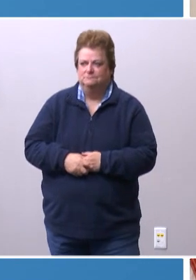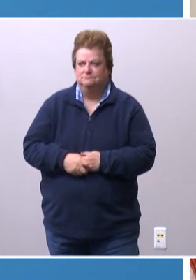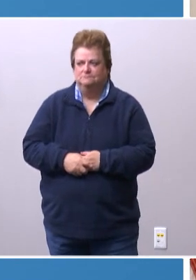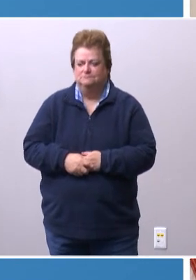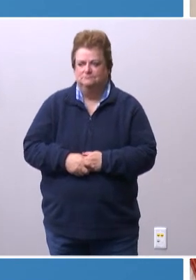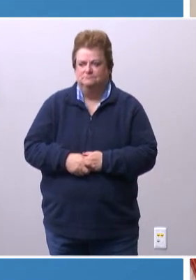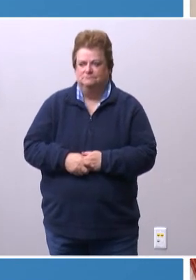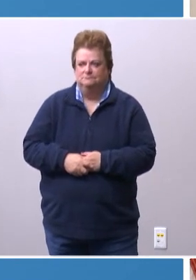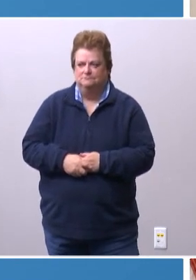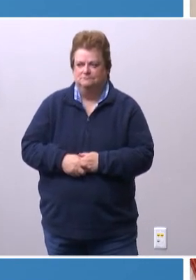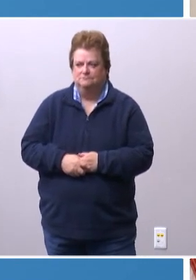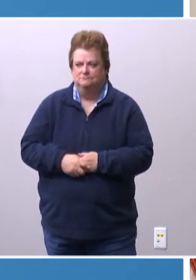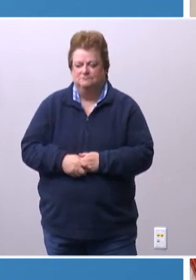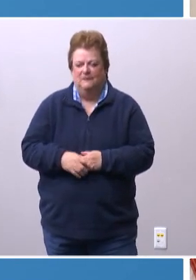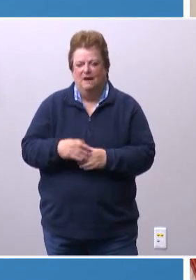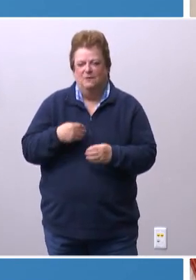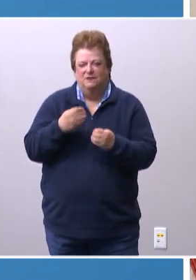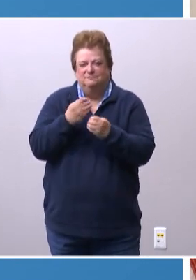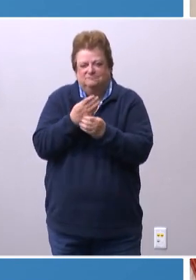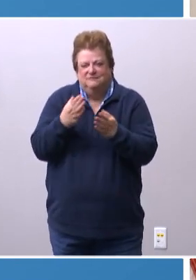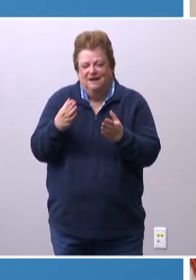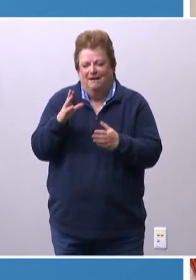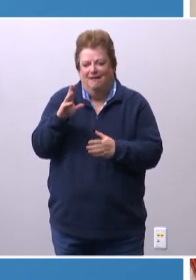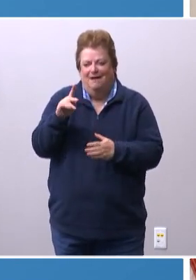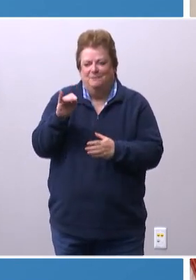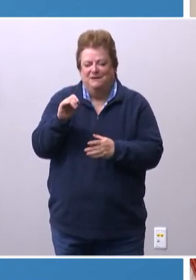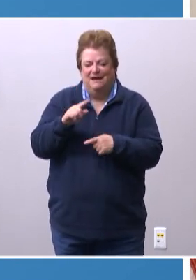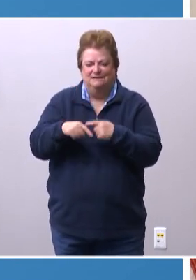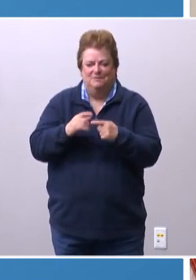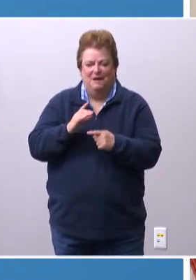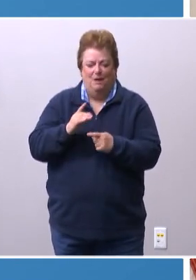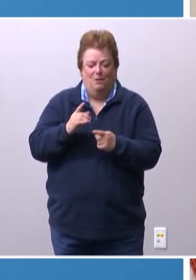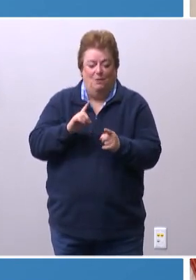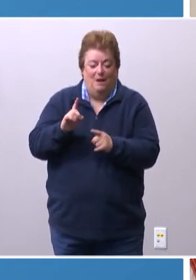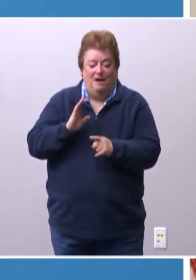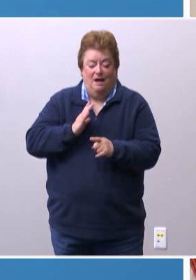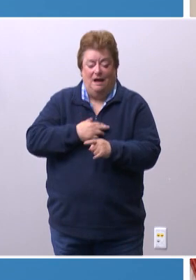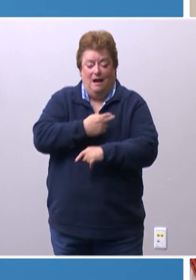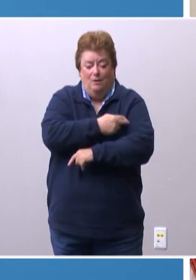I'll give a couple of brief updates around our hospitals, kind of where we are and